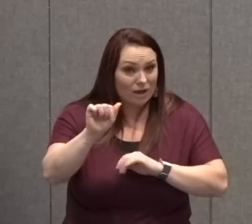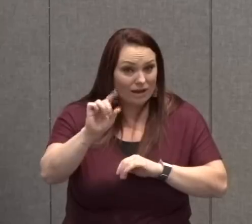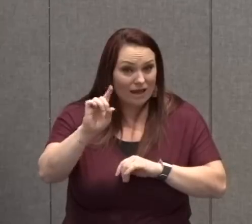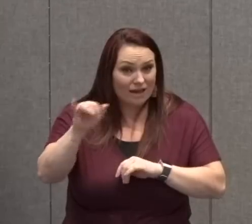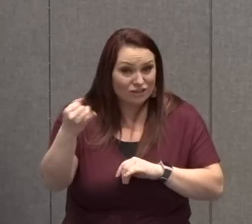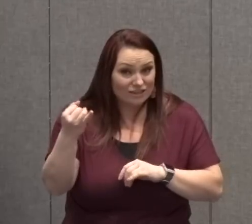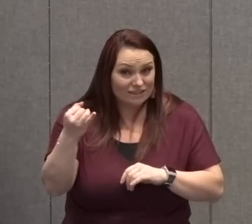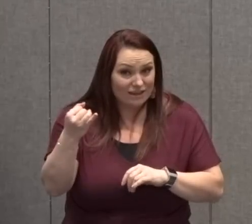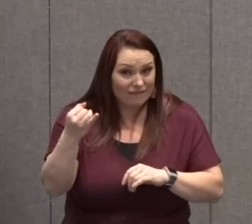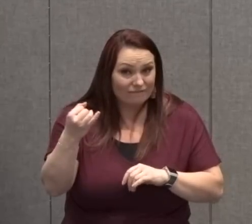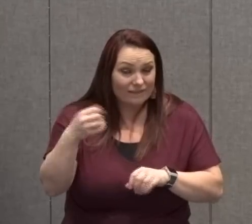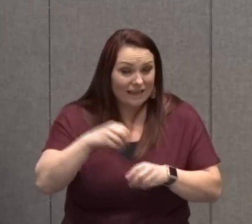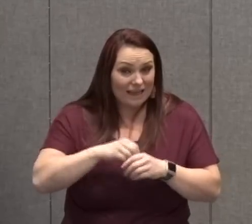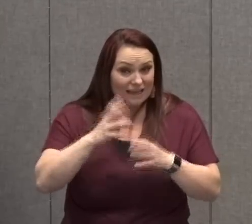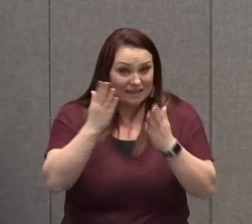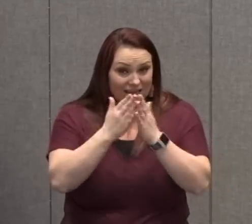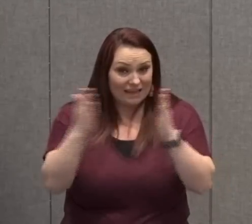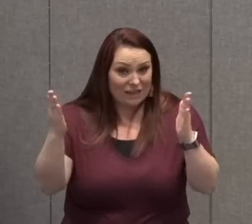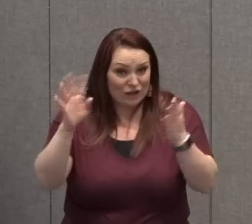in here